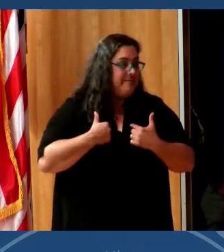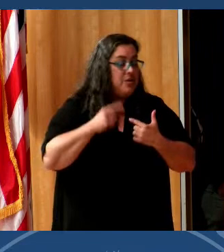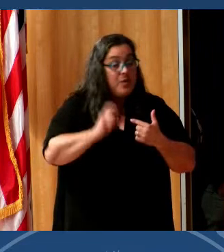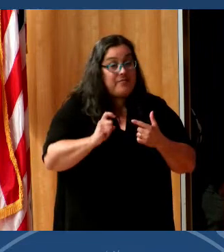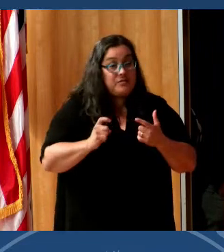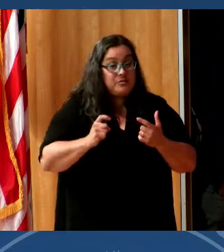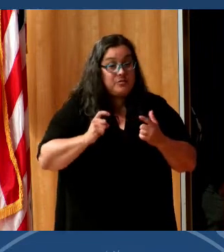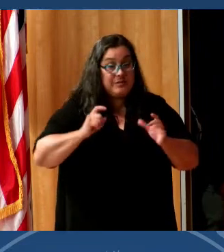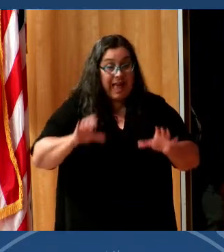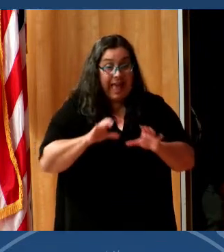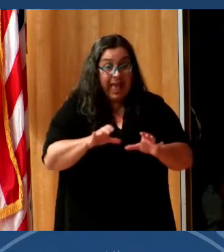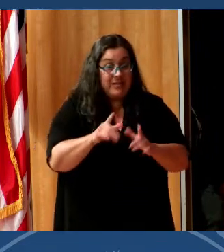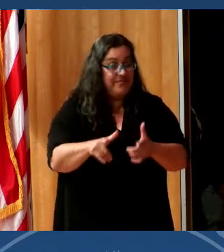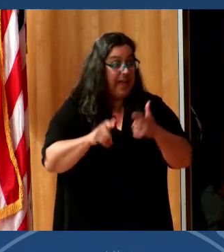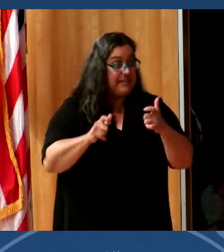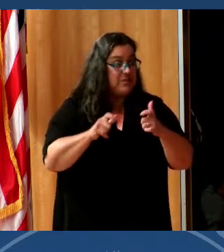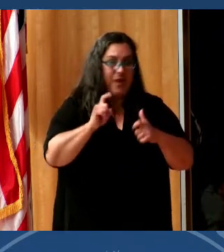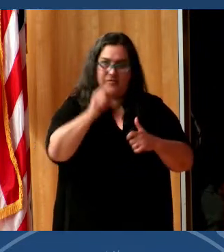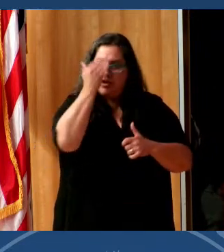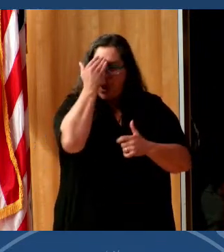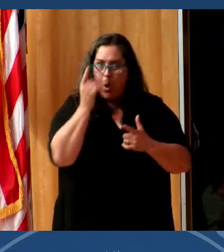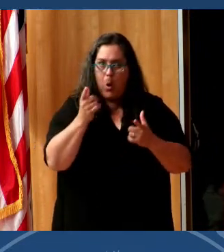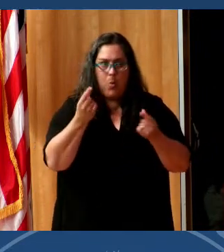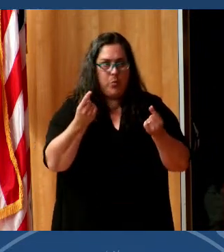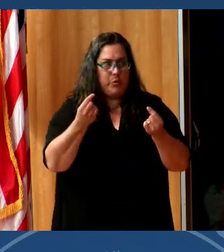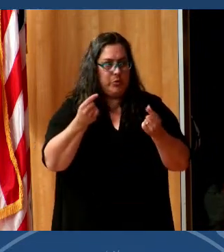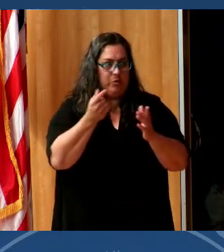quick and know what to do in the moment.